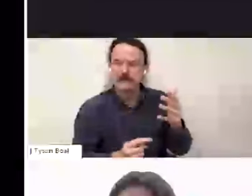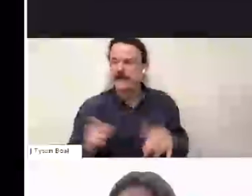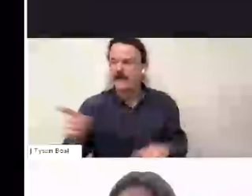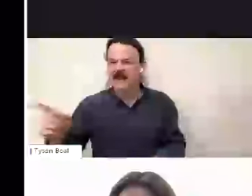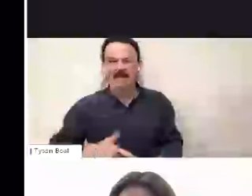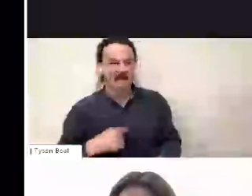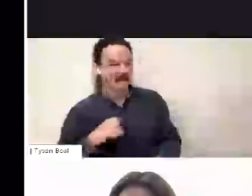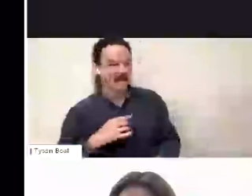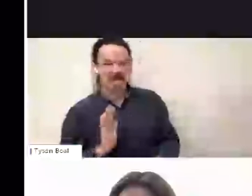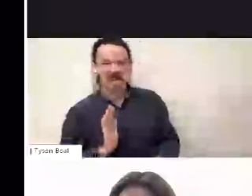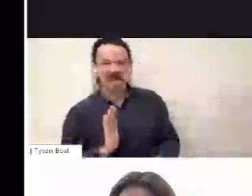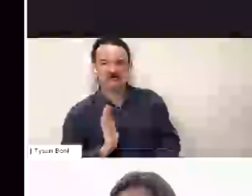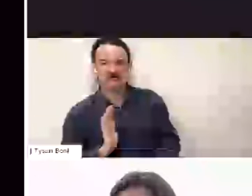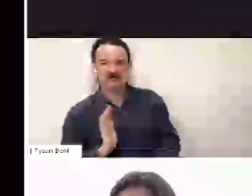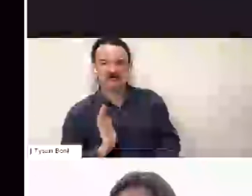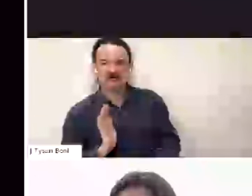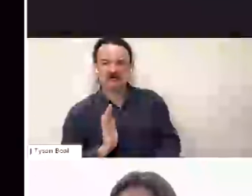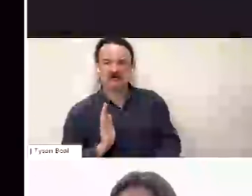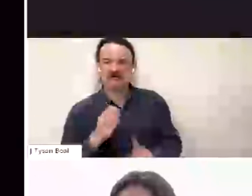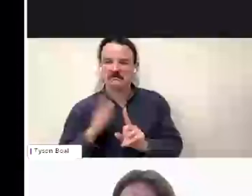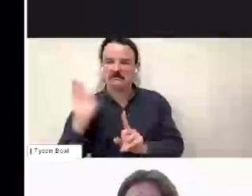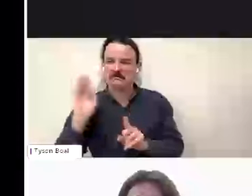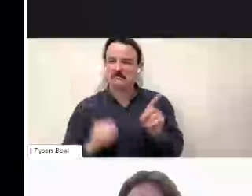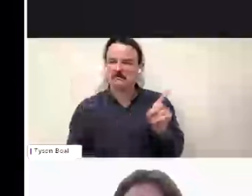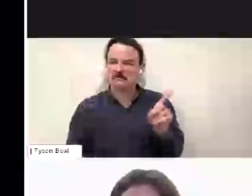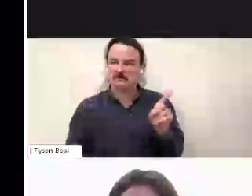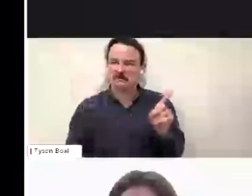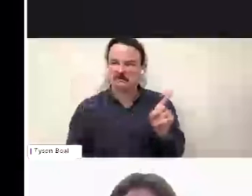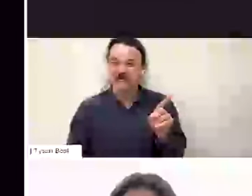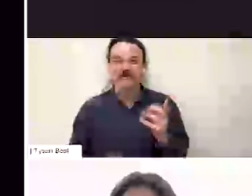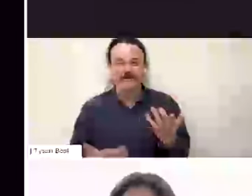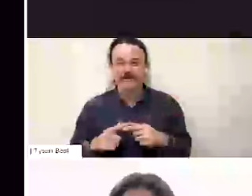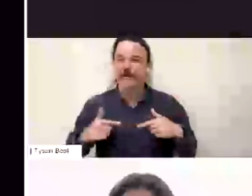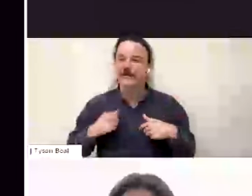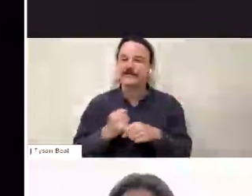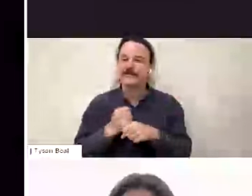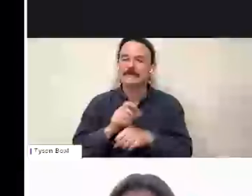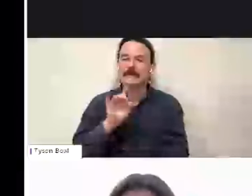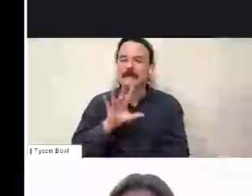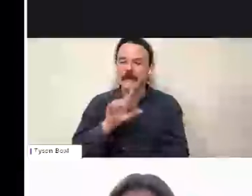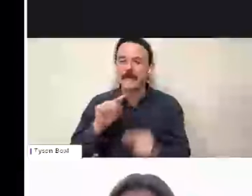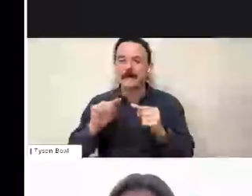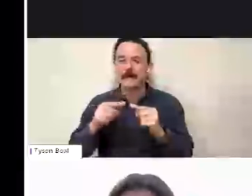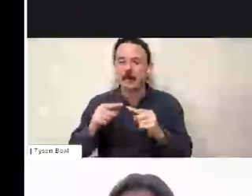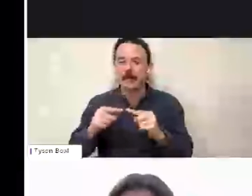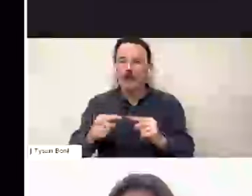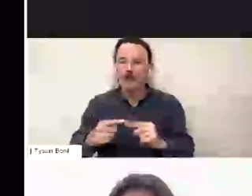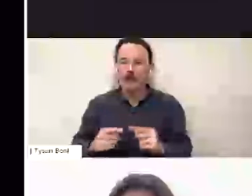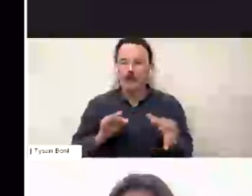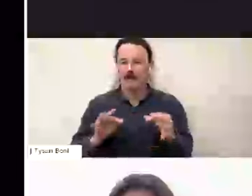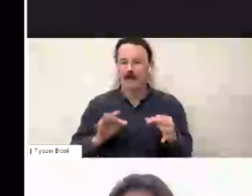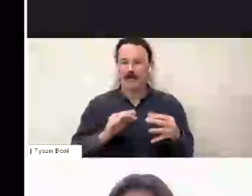So yes, we developed a 10-point plan to meet the needs of our people with disability.